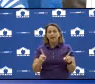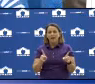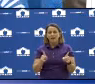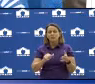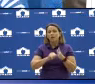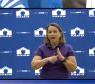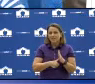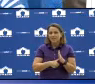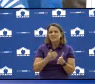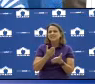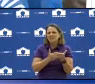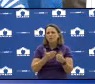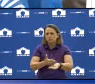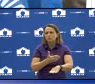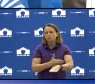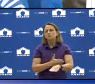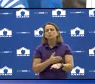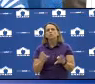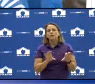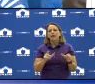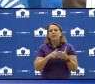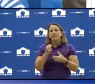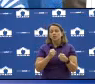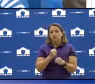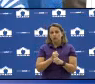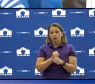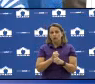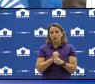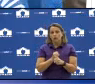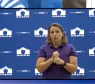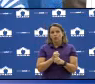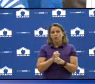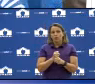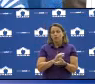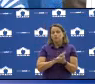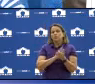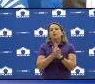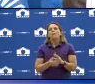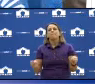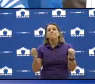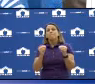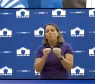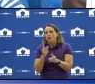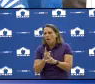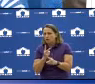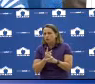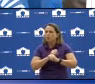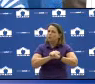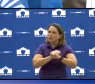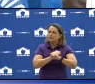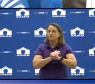highlight some enhancements that we have done this year to even be more cautious and more